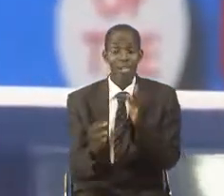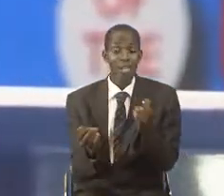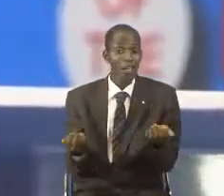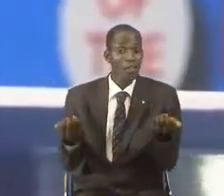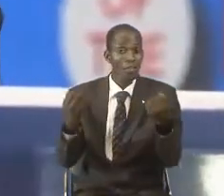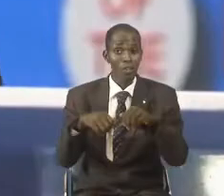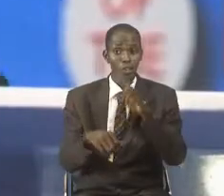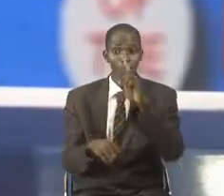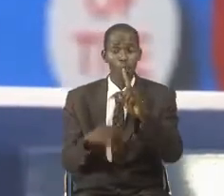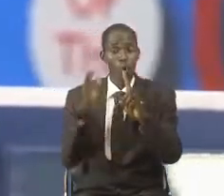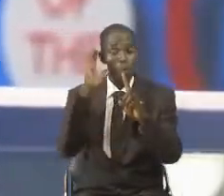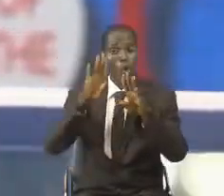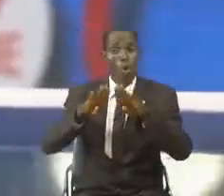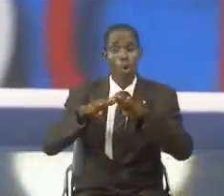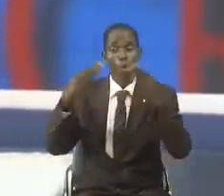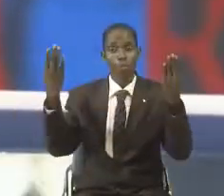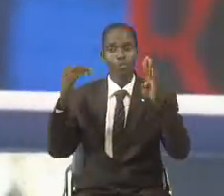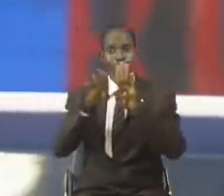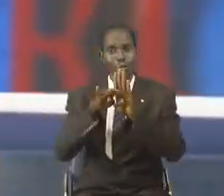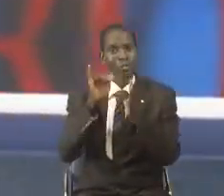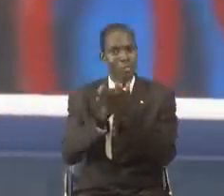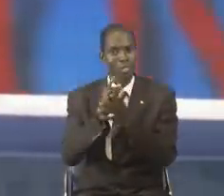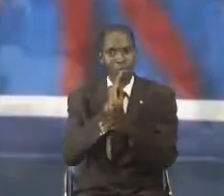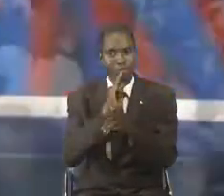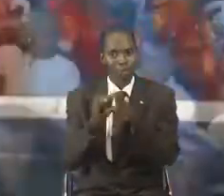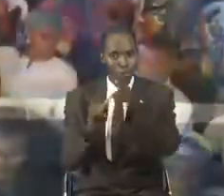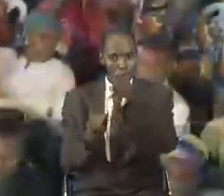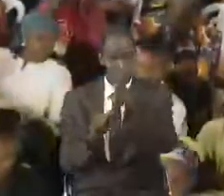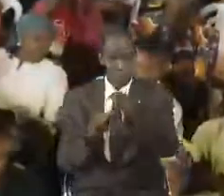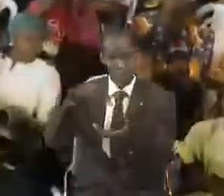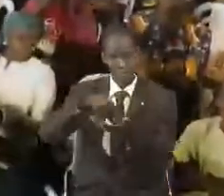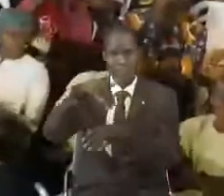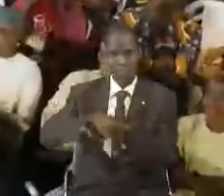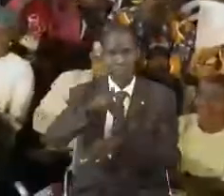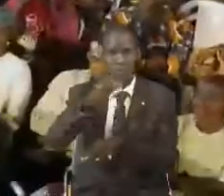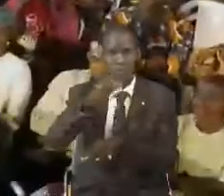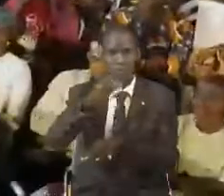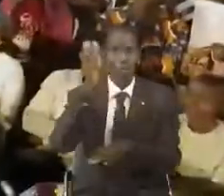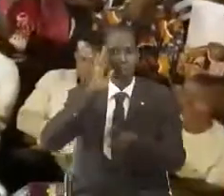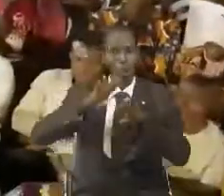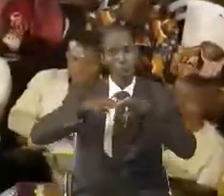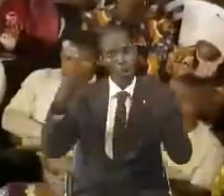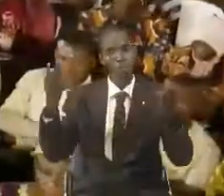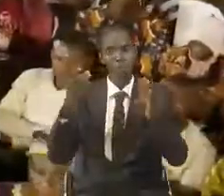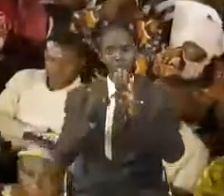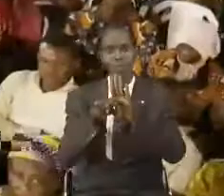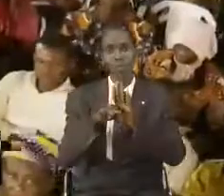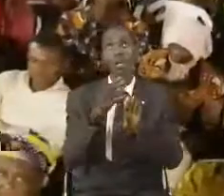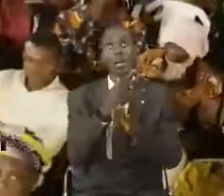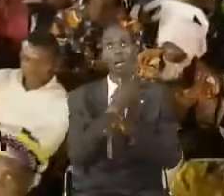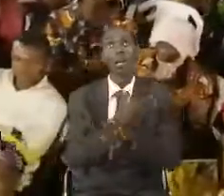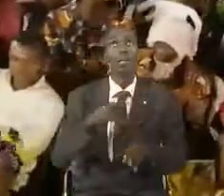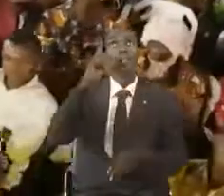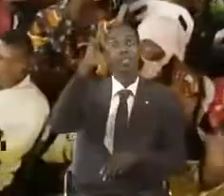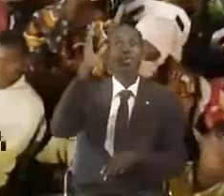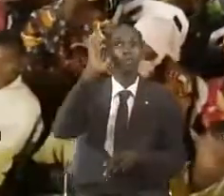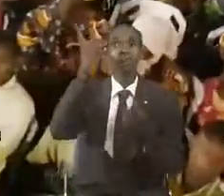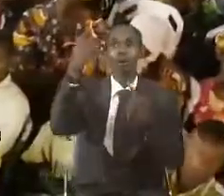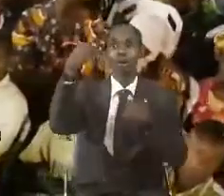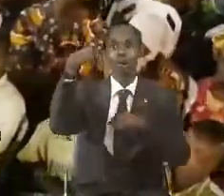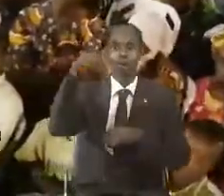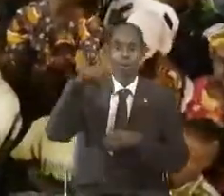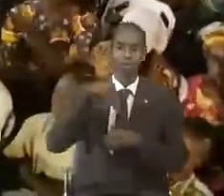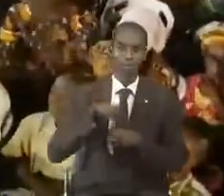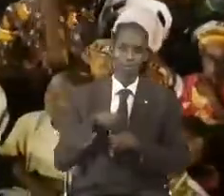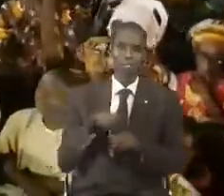I knock. If anyone will open the door, that's you tonight. I said that's you